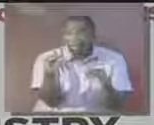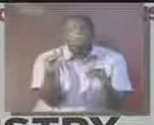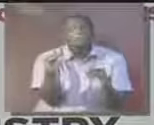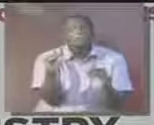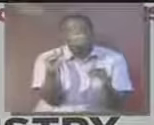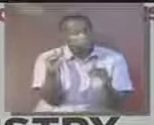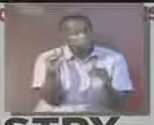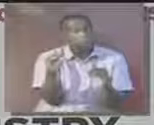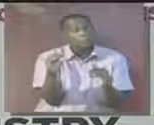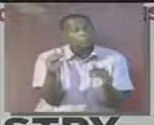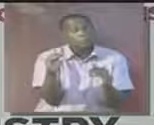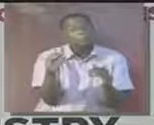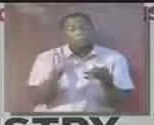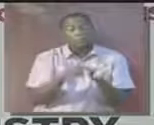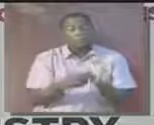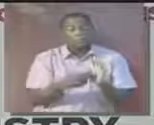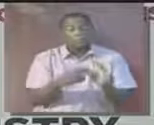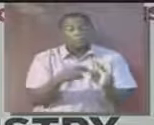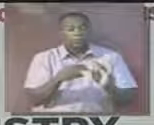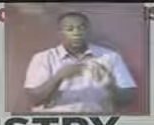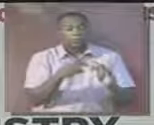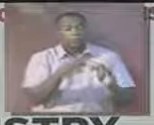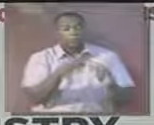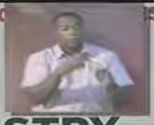hospital capacity from